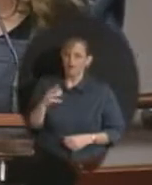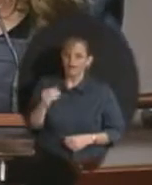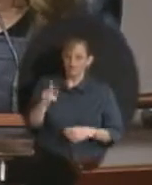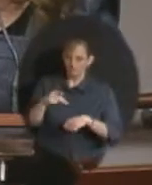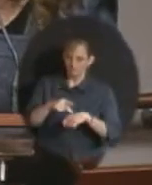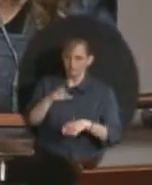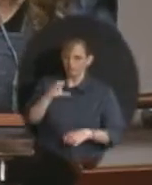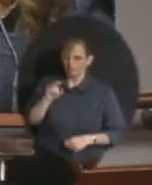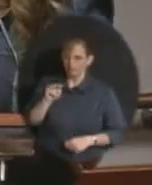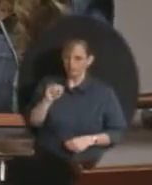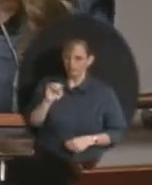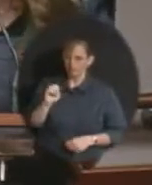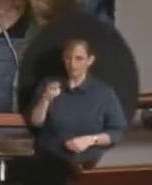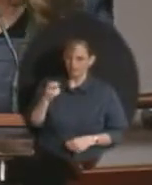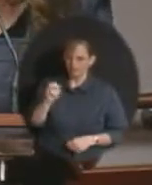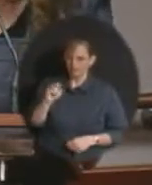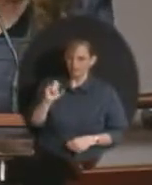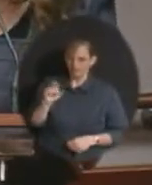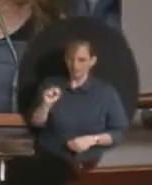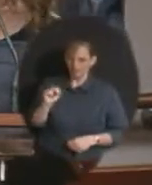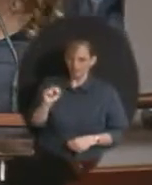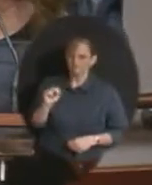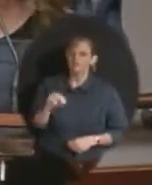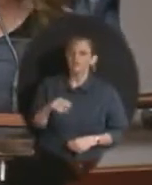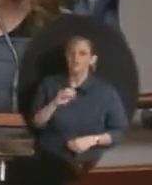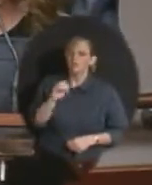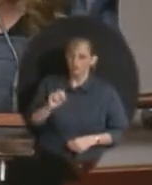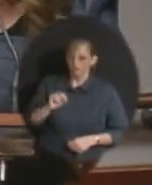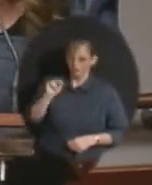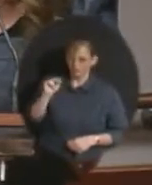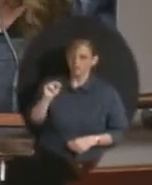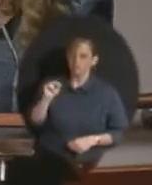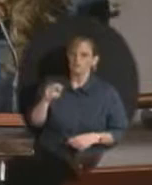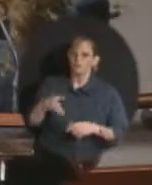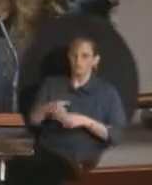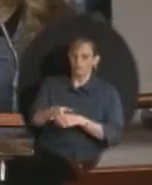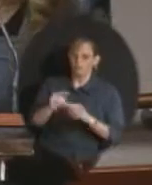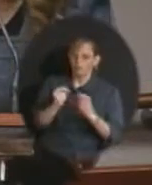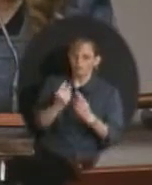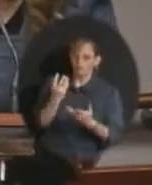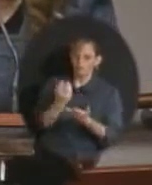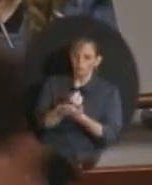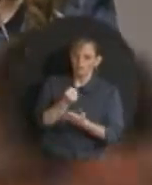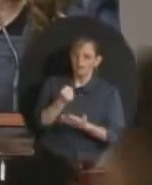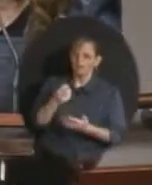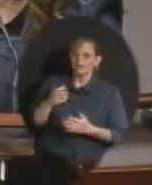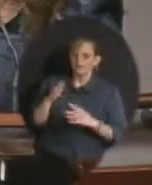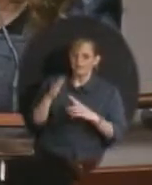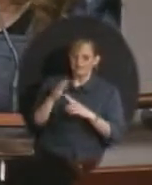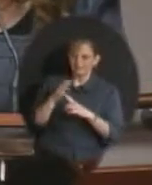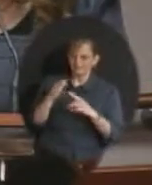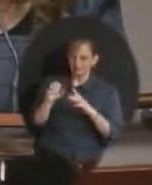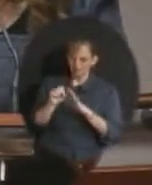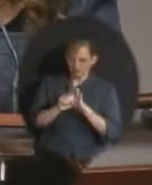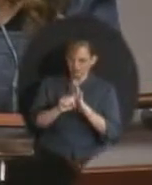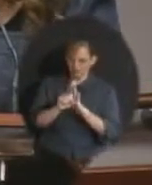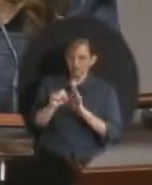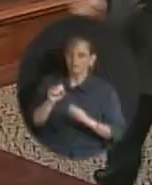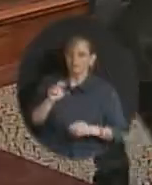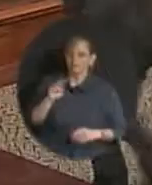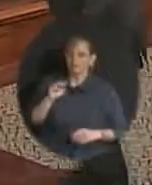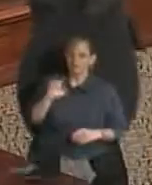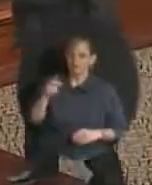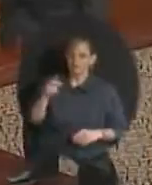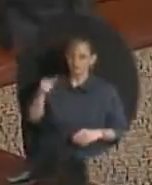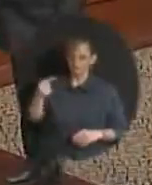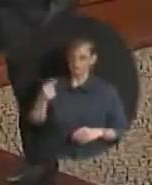The Olathe North boys bowling team won the state championship held in Wichita on March 1st. This is the first bowling state